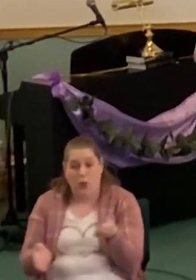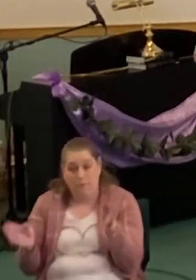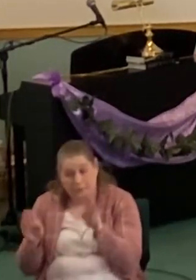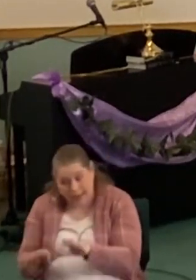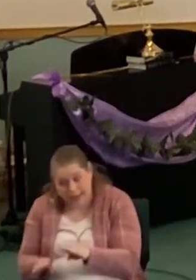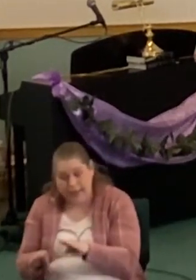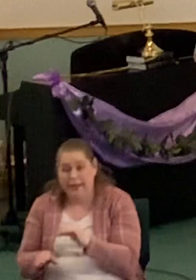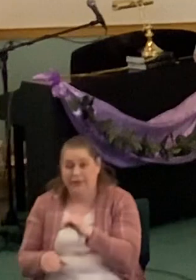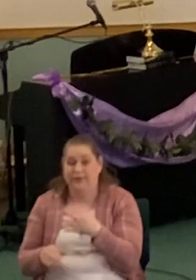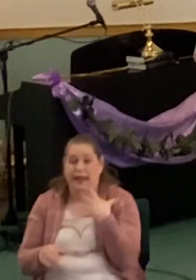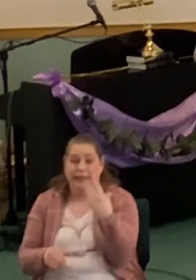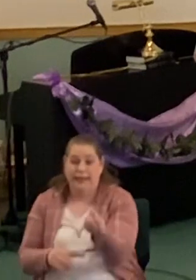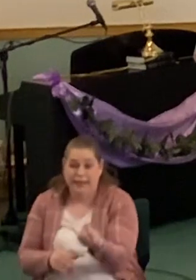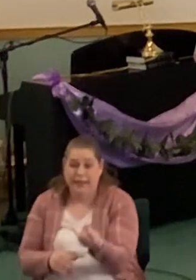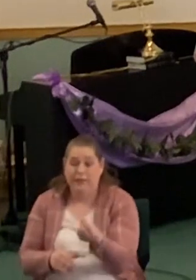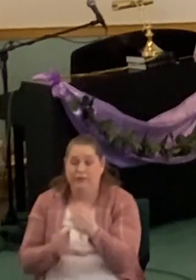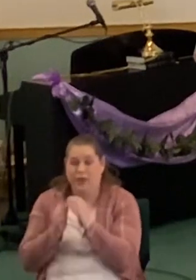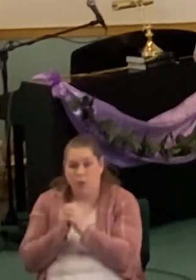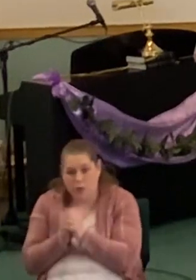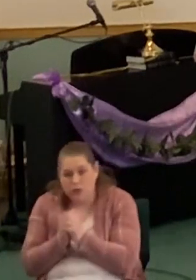they worship pagan gods,